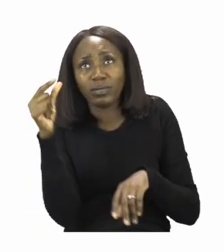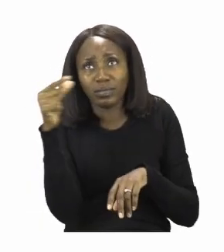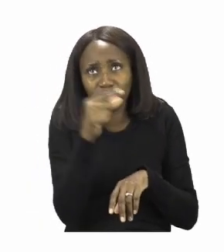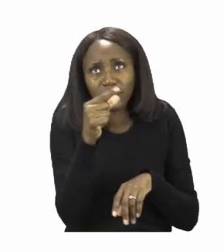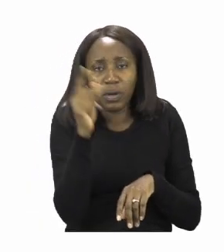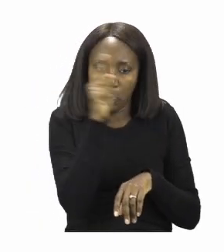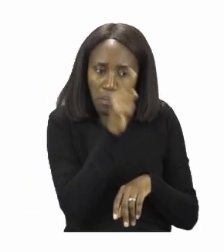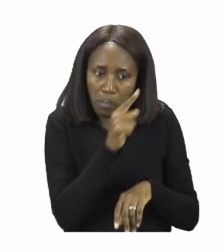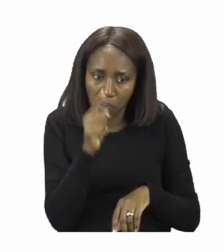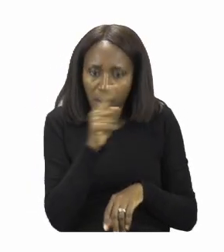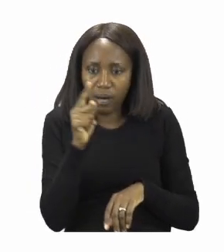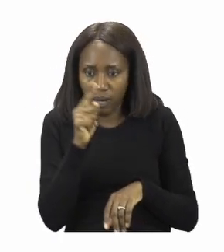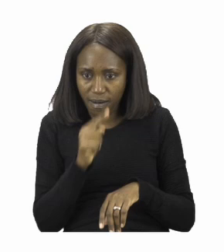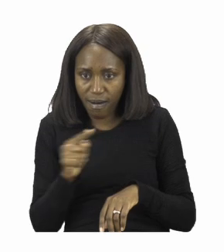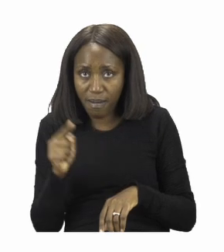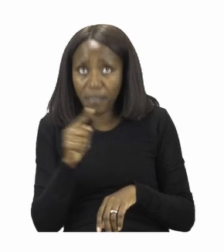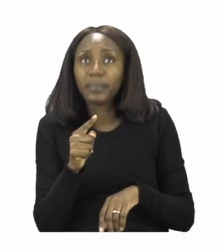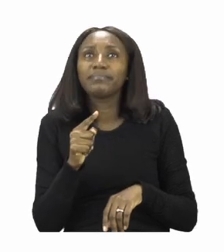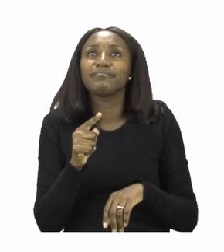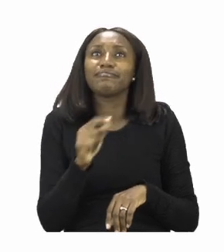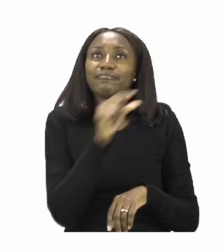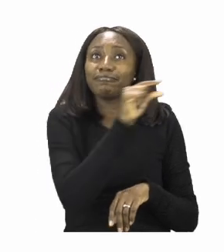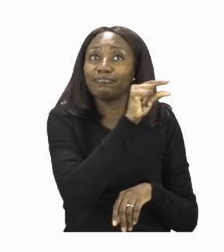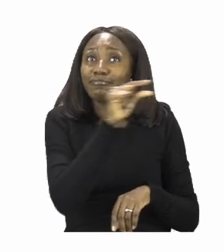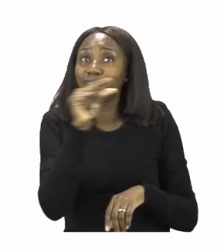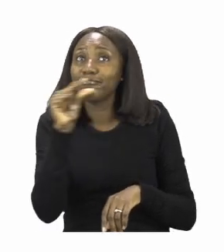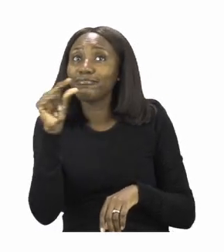sentence. The sentence says,